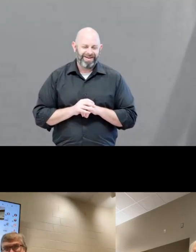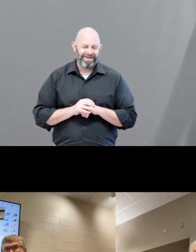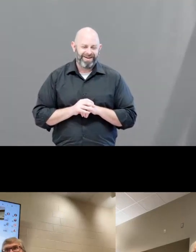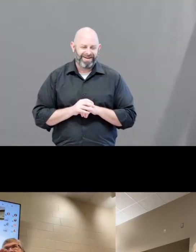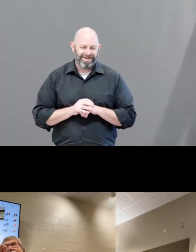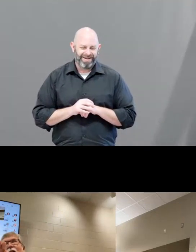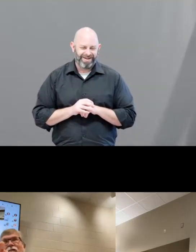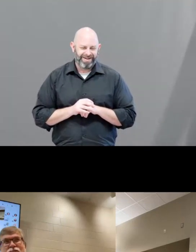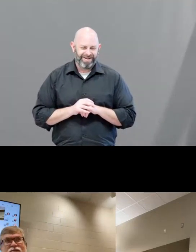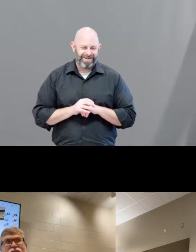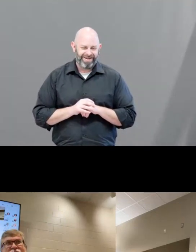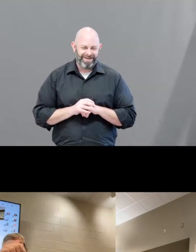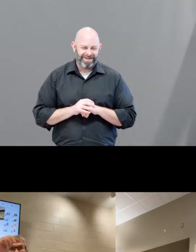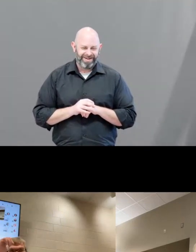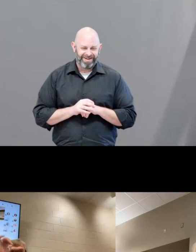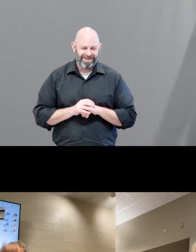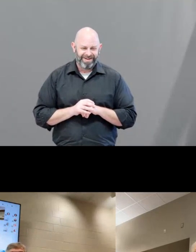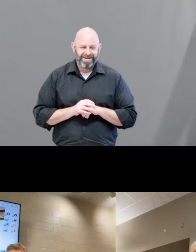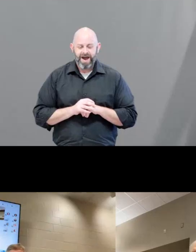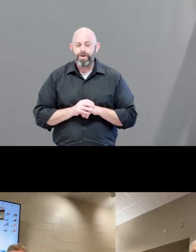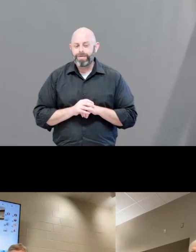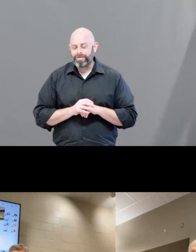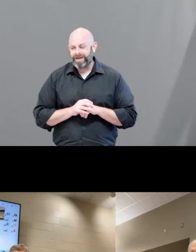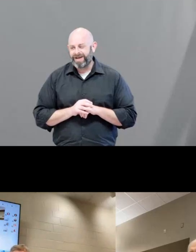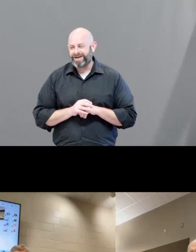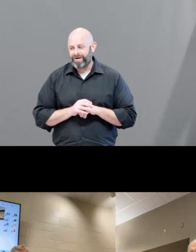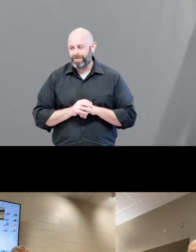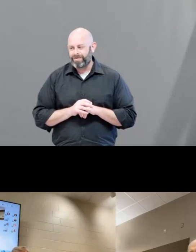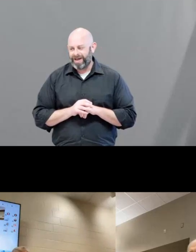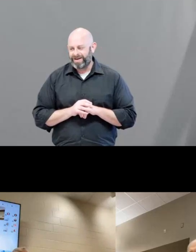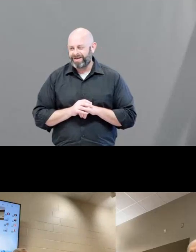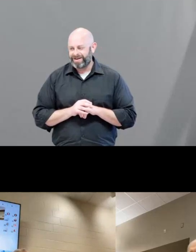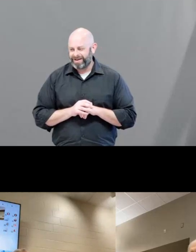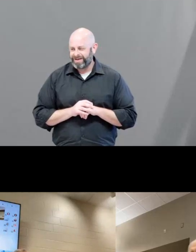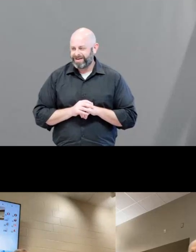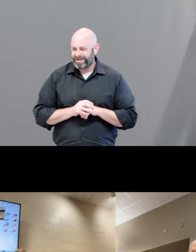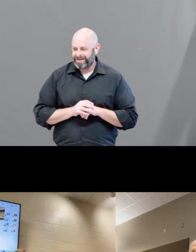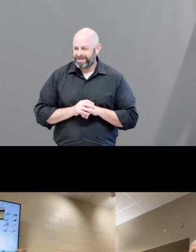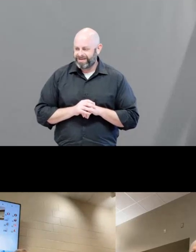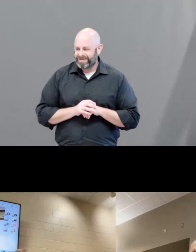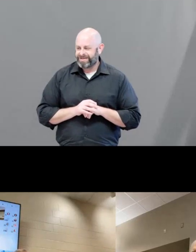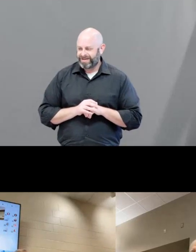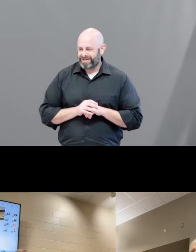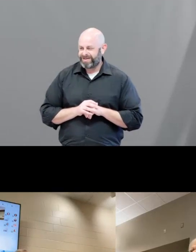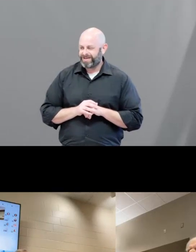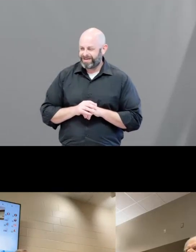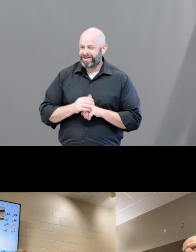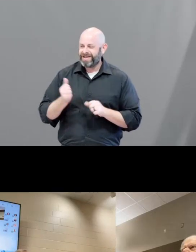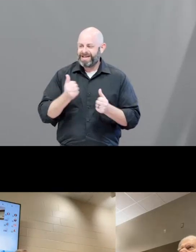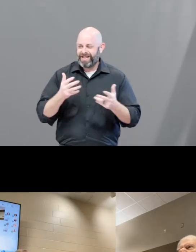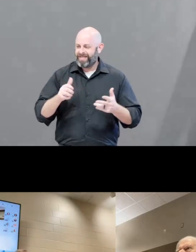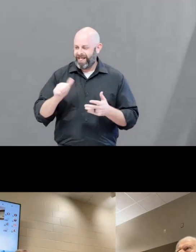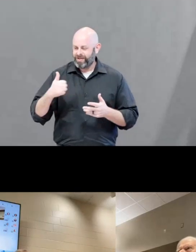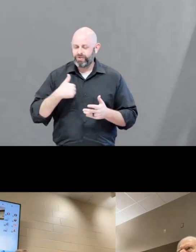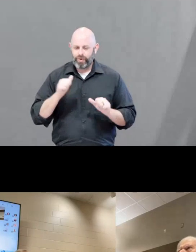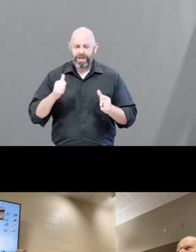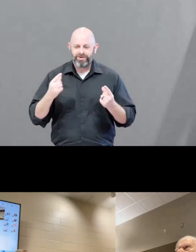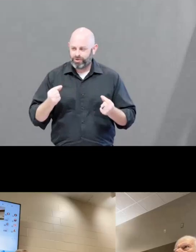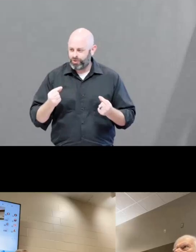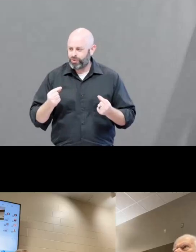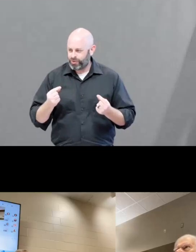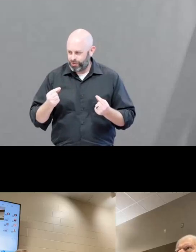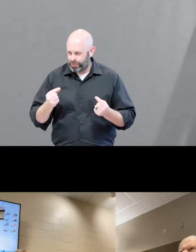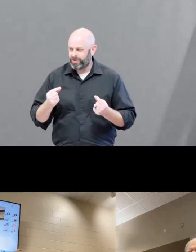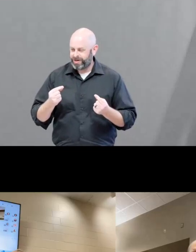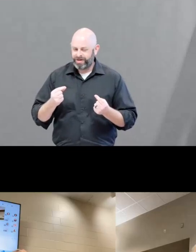I remember that. So is there anything that we can do